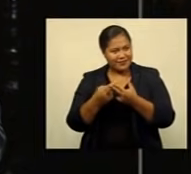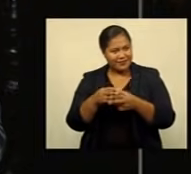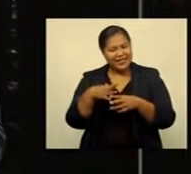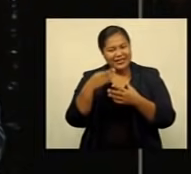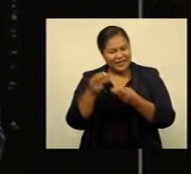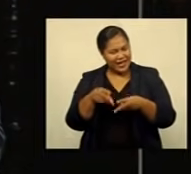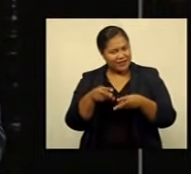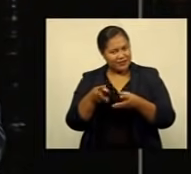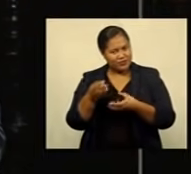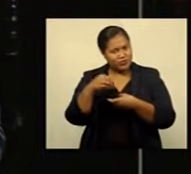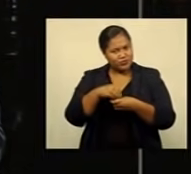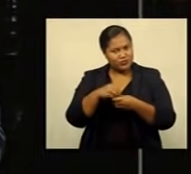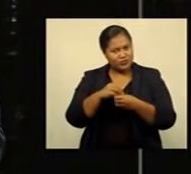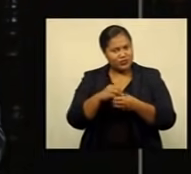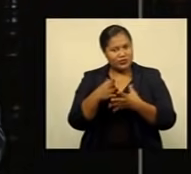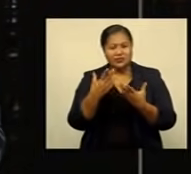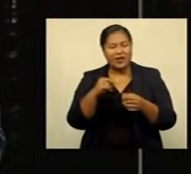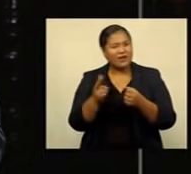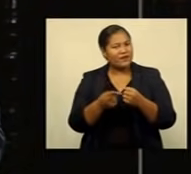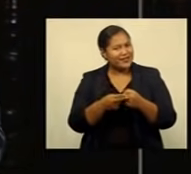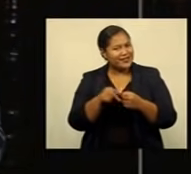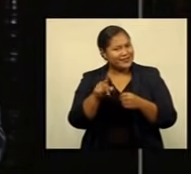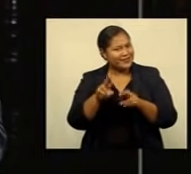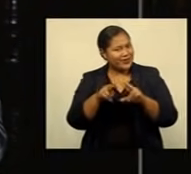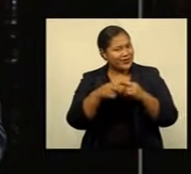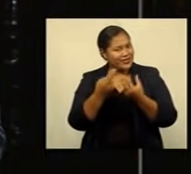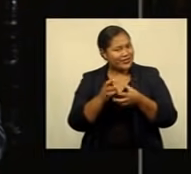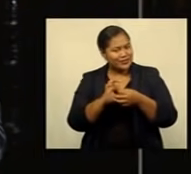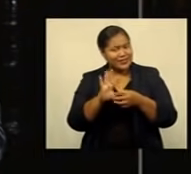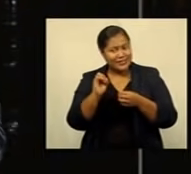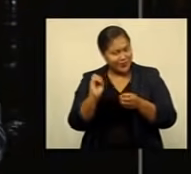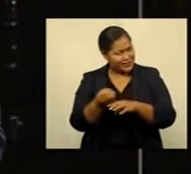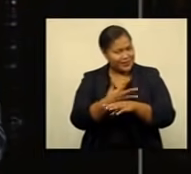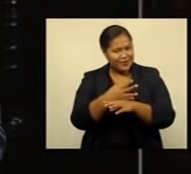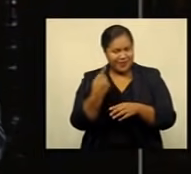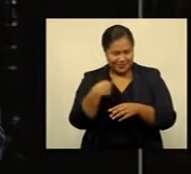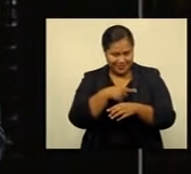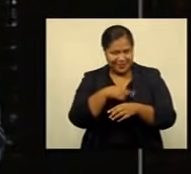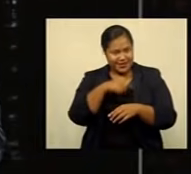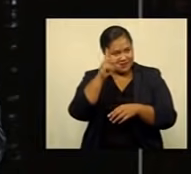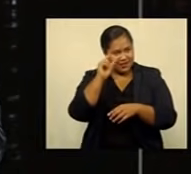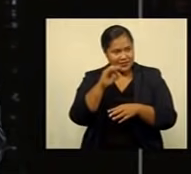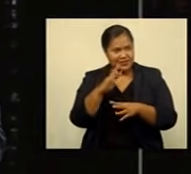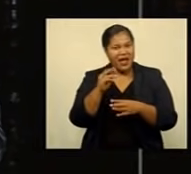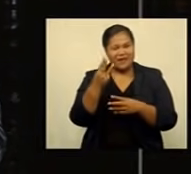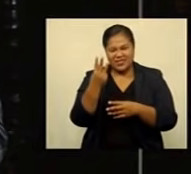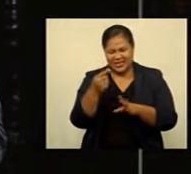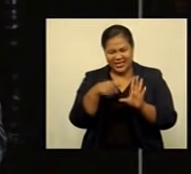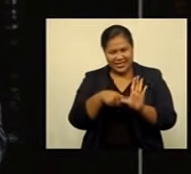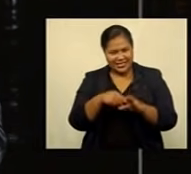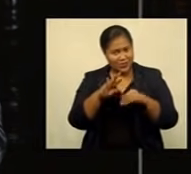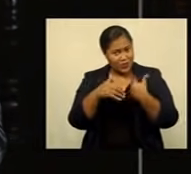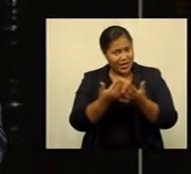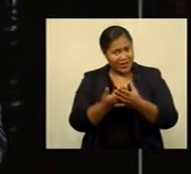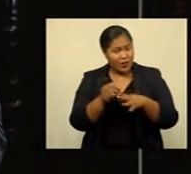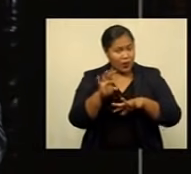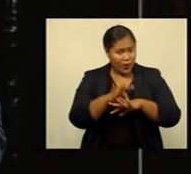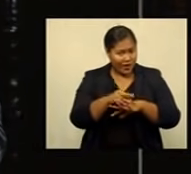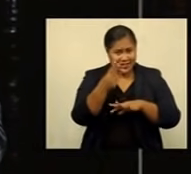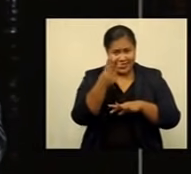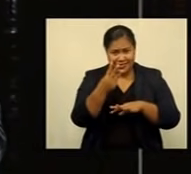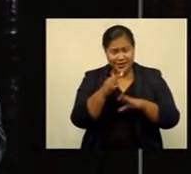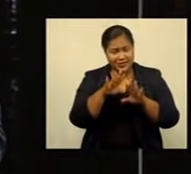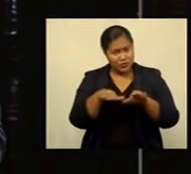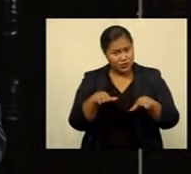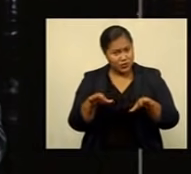it, something which can inspire all of us in Fiji. After 13 years together, a wedding and 3 children, building and maintaining a